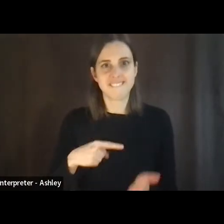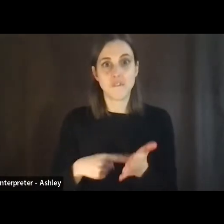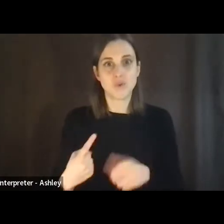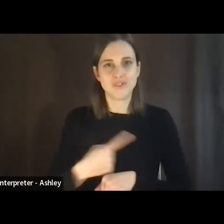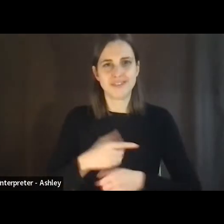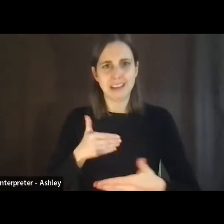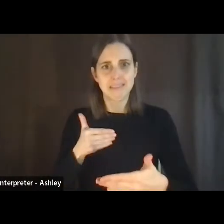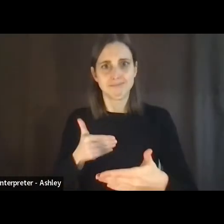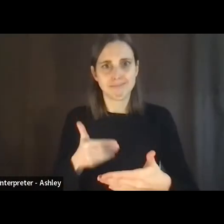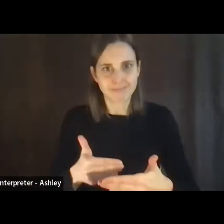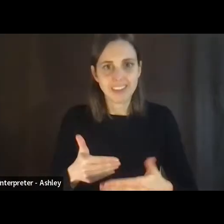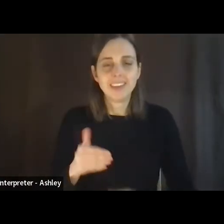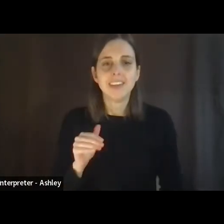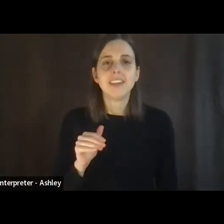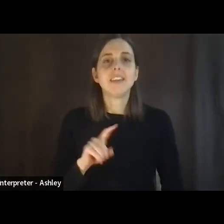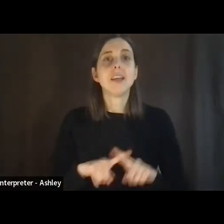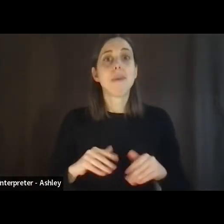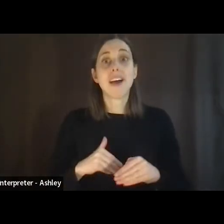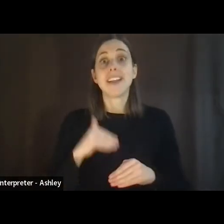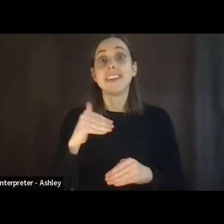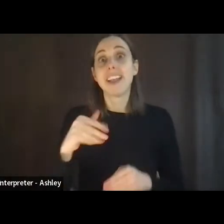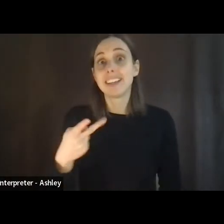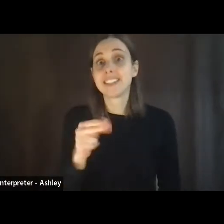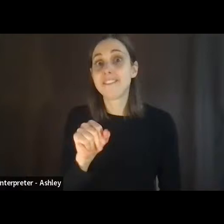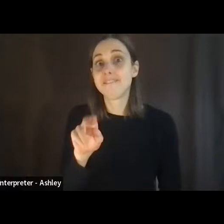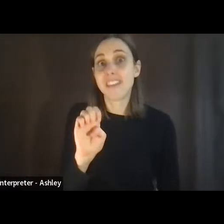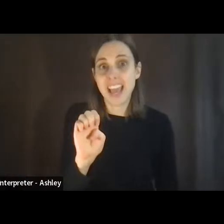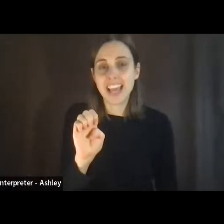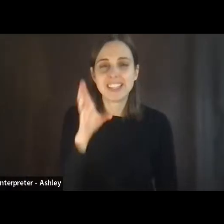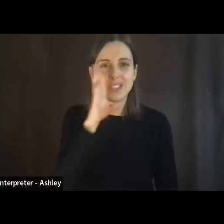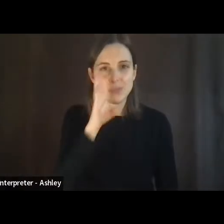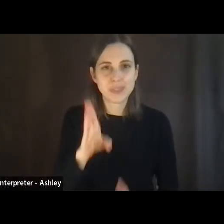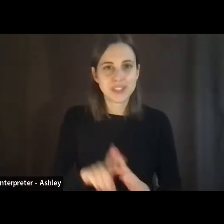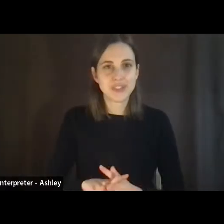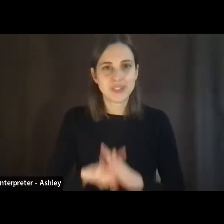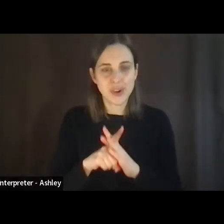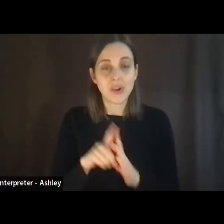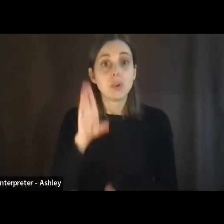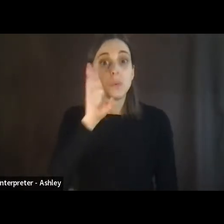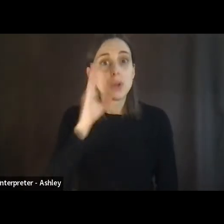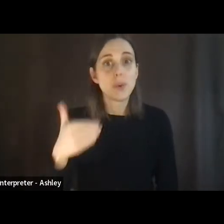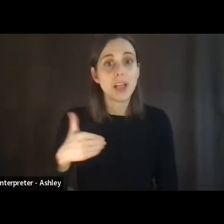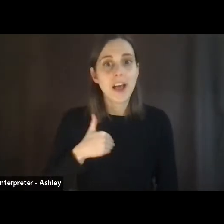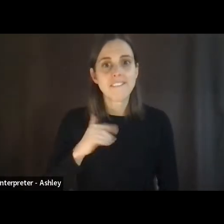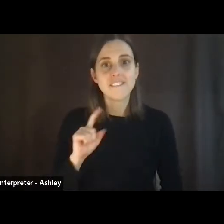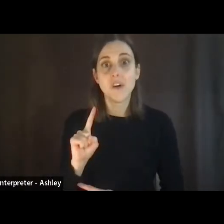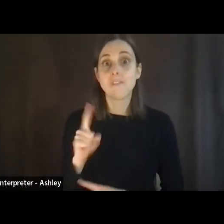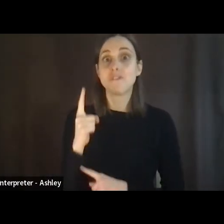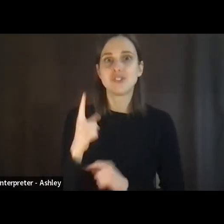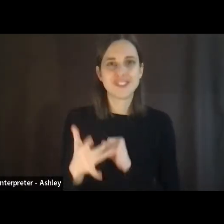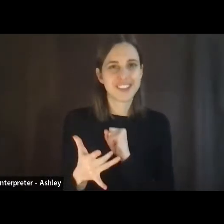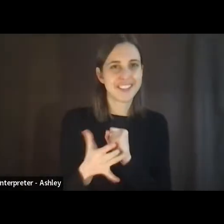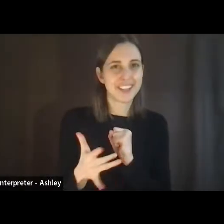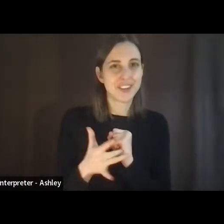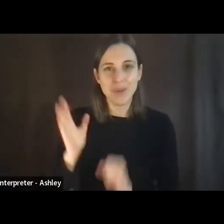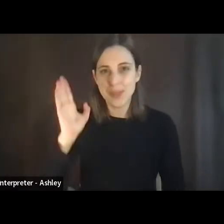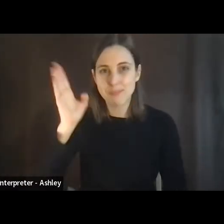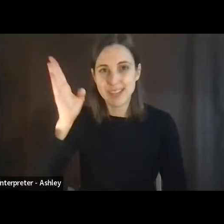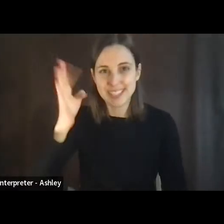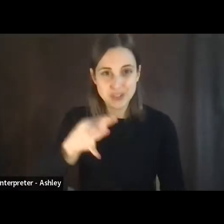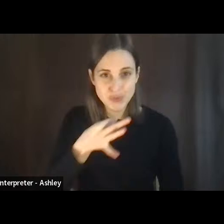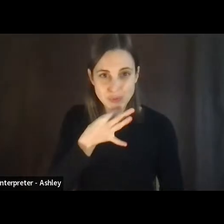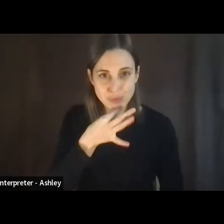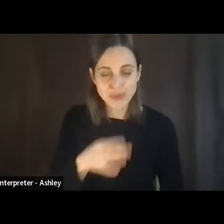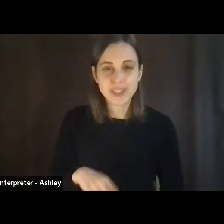now we're going to move to the next phase of that, where we get to have, I think, our first kind of technical presentation, if you